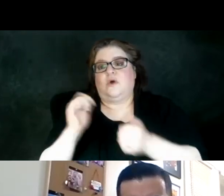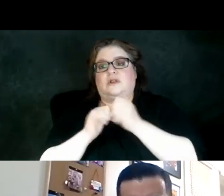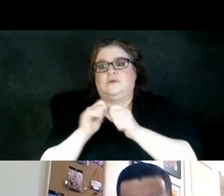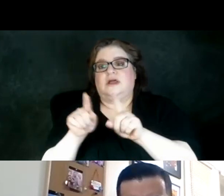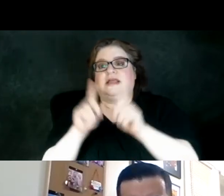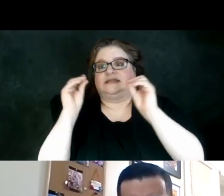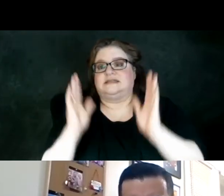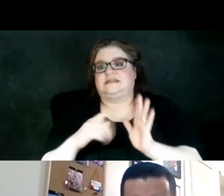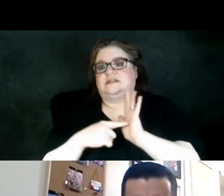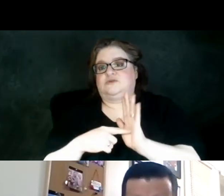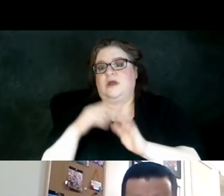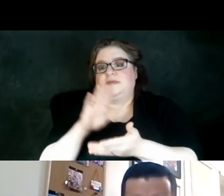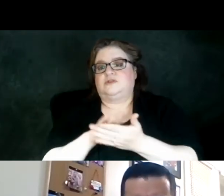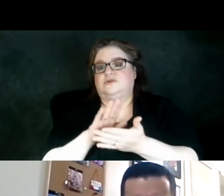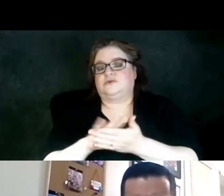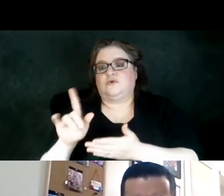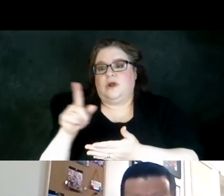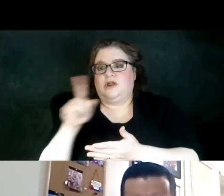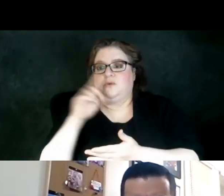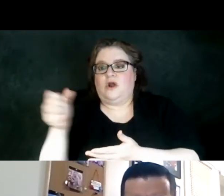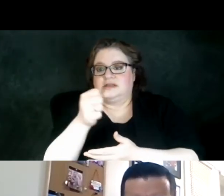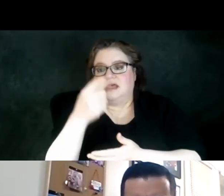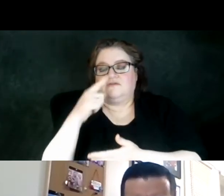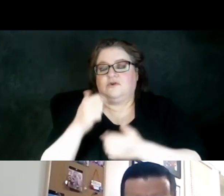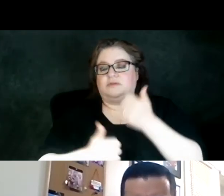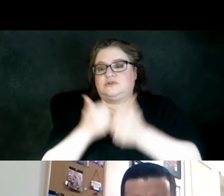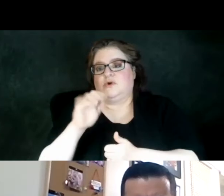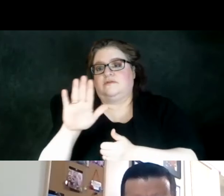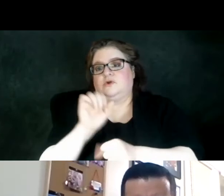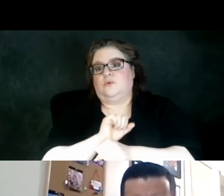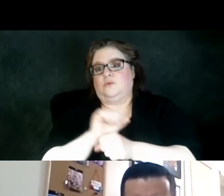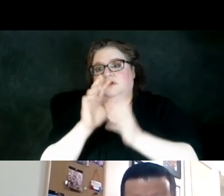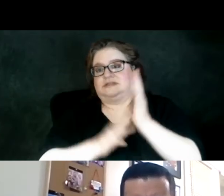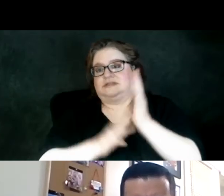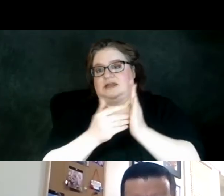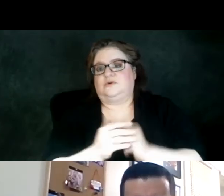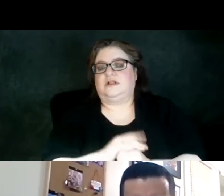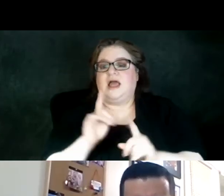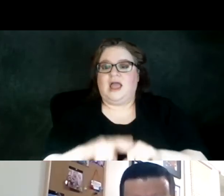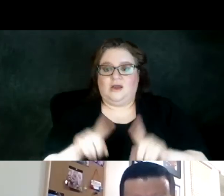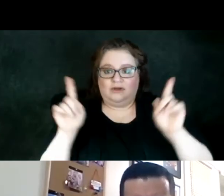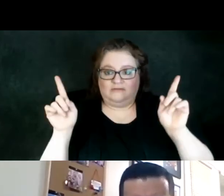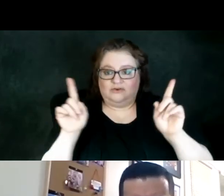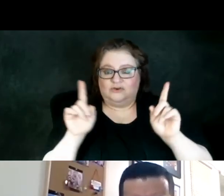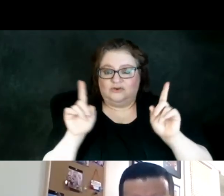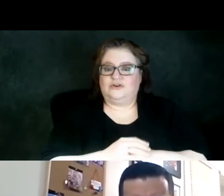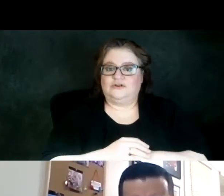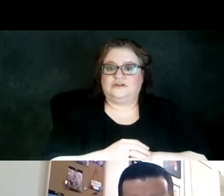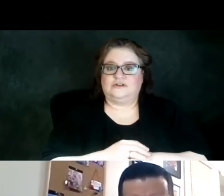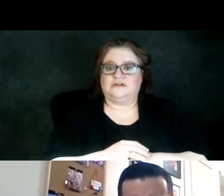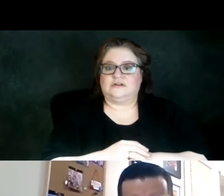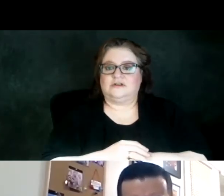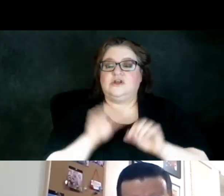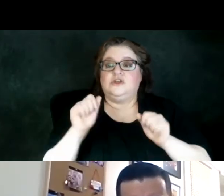rep at the school where you are assigned for the majority of your work schedule. However, you